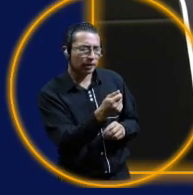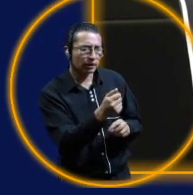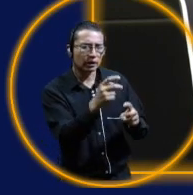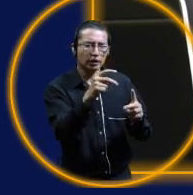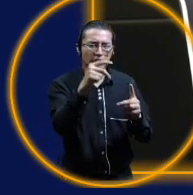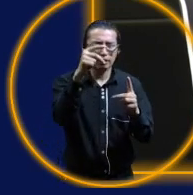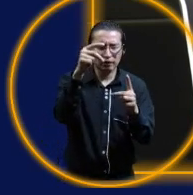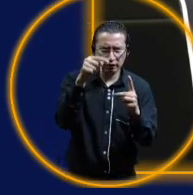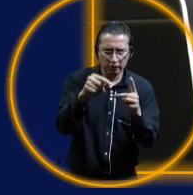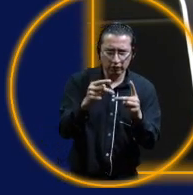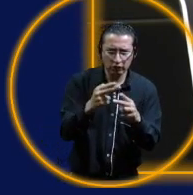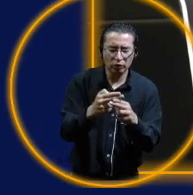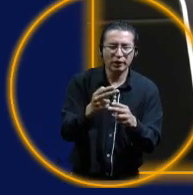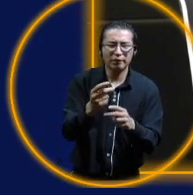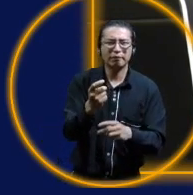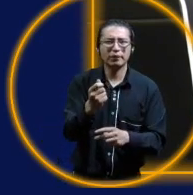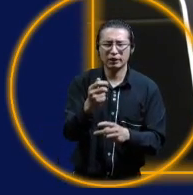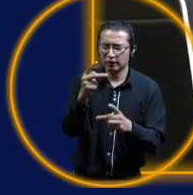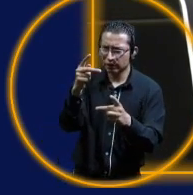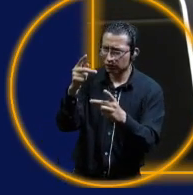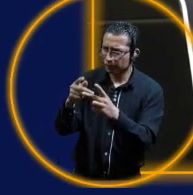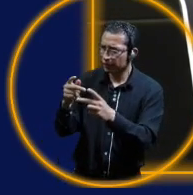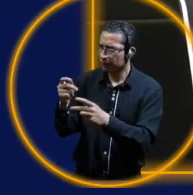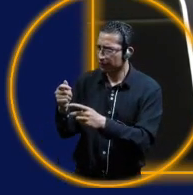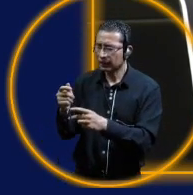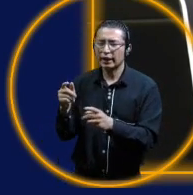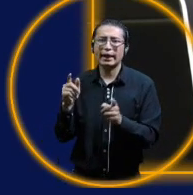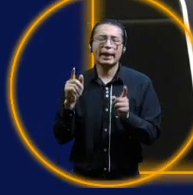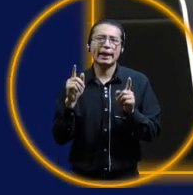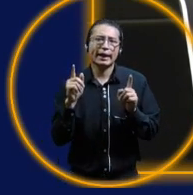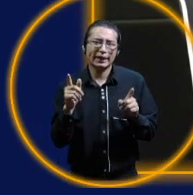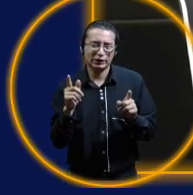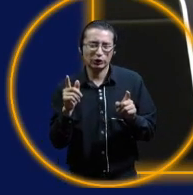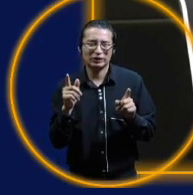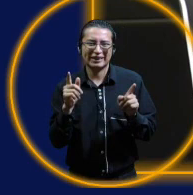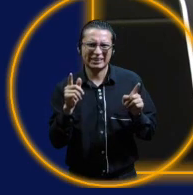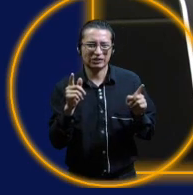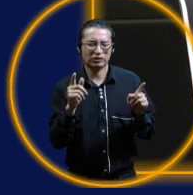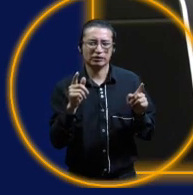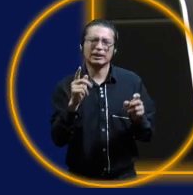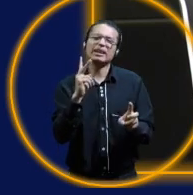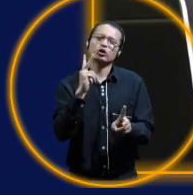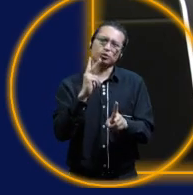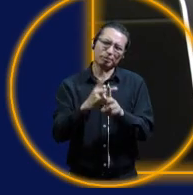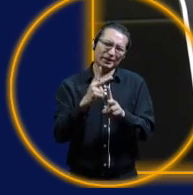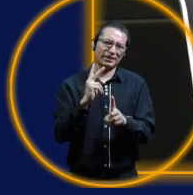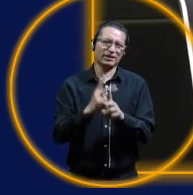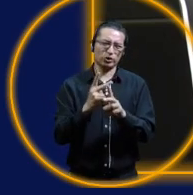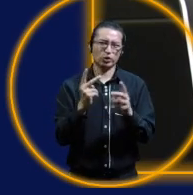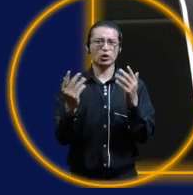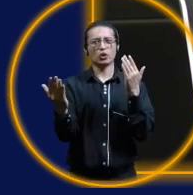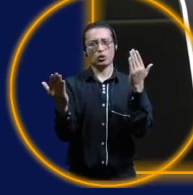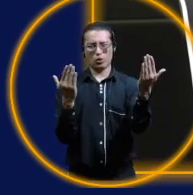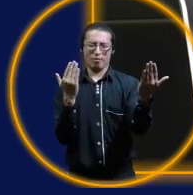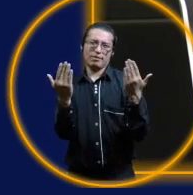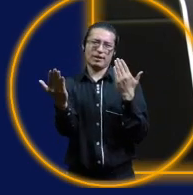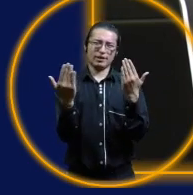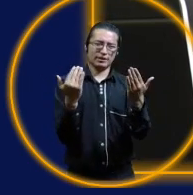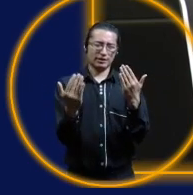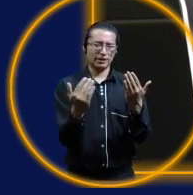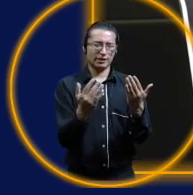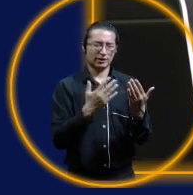that. And it's incredibly dangerous to live in a world where the first thing people think of when they think of your art is